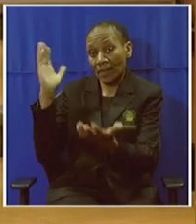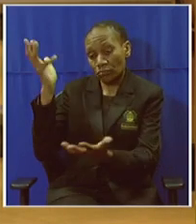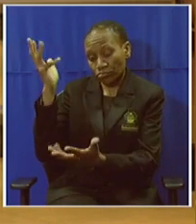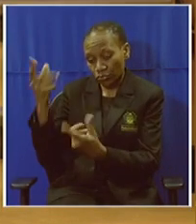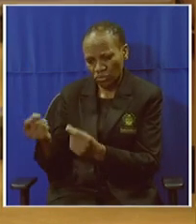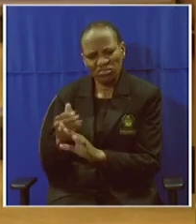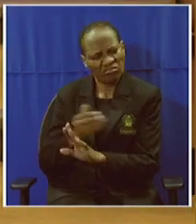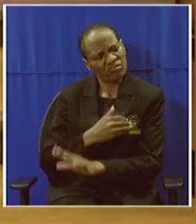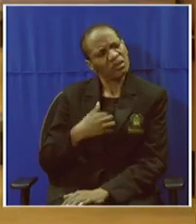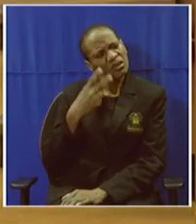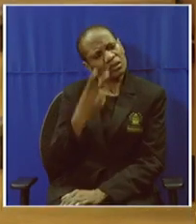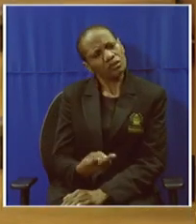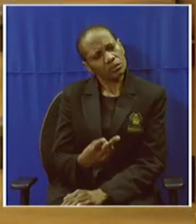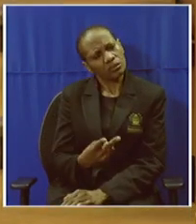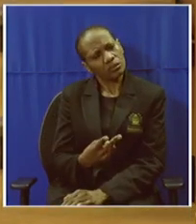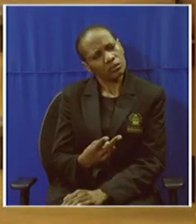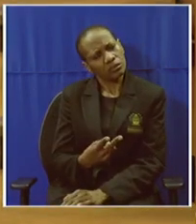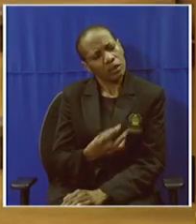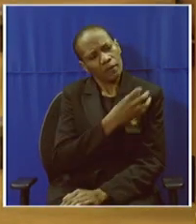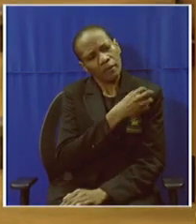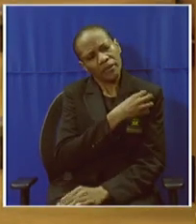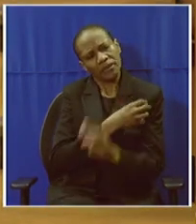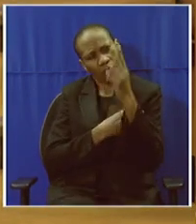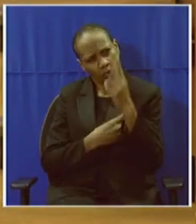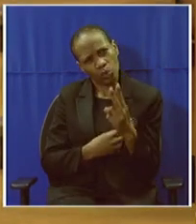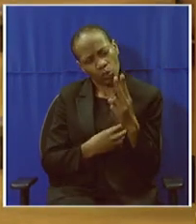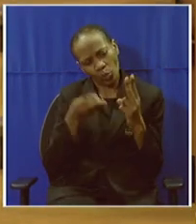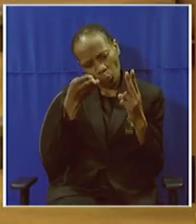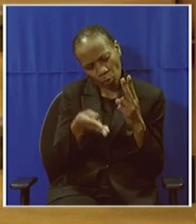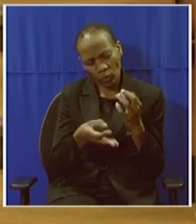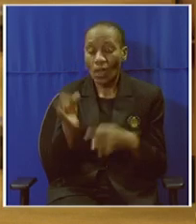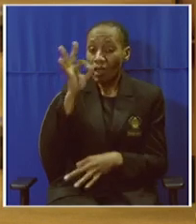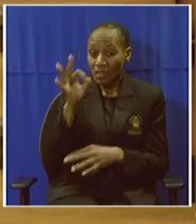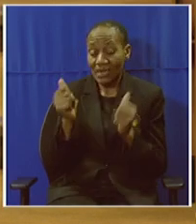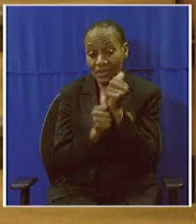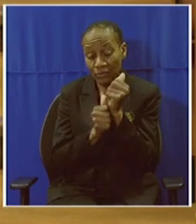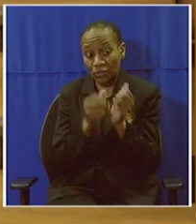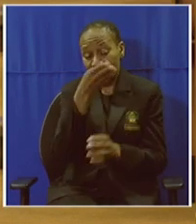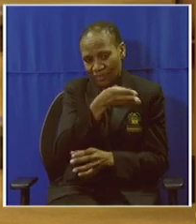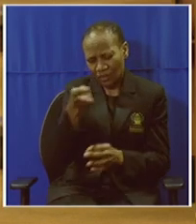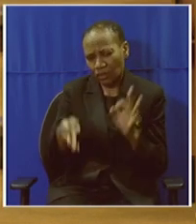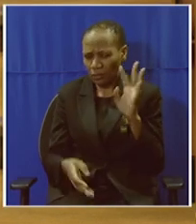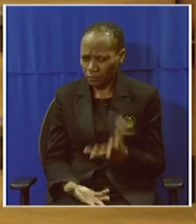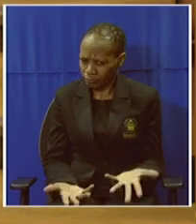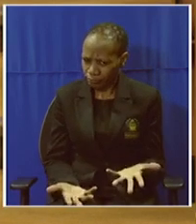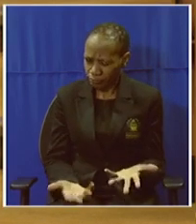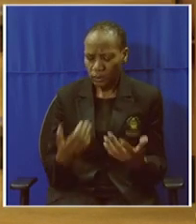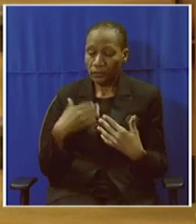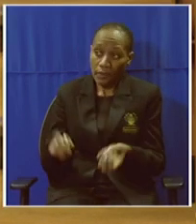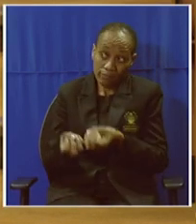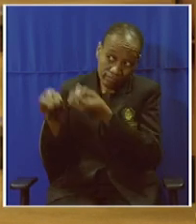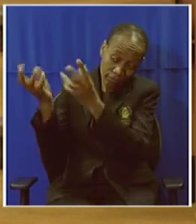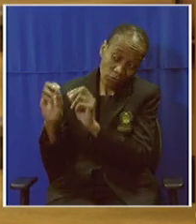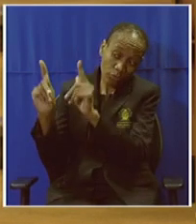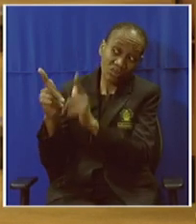only two ministers and three deputy ministers in the House. So yeah. I'm leaving it to you to decide